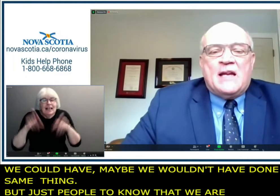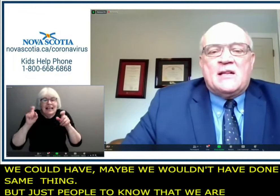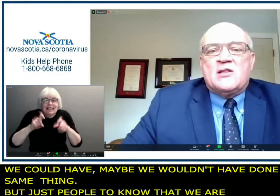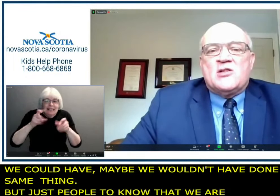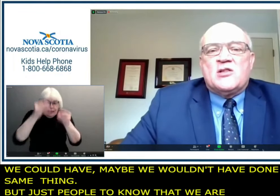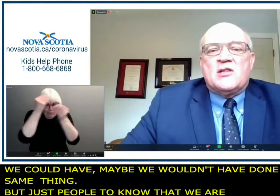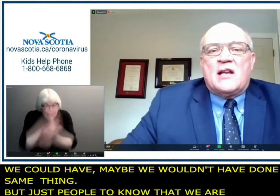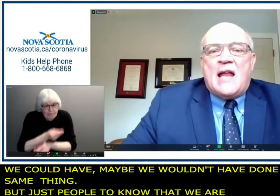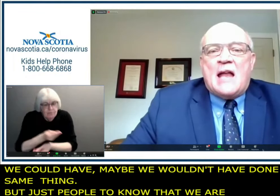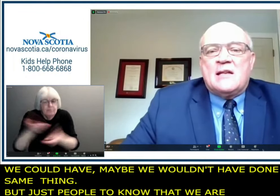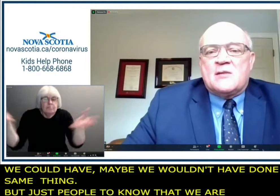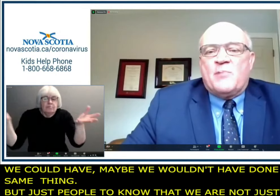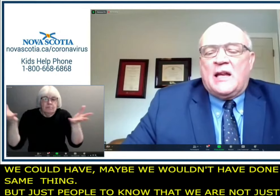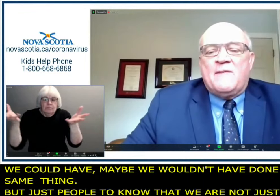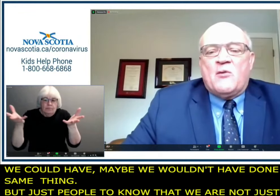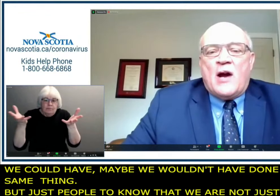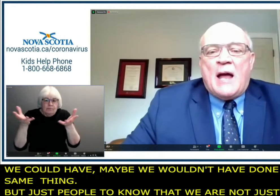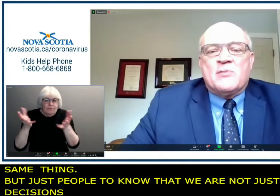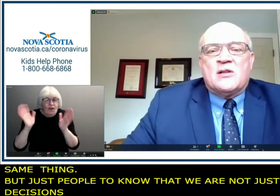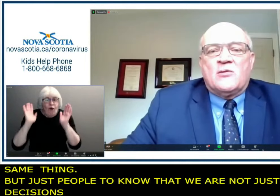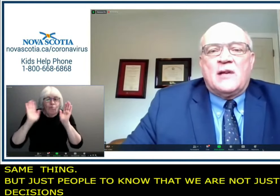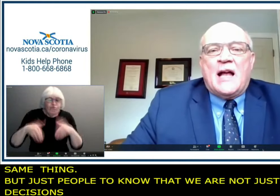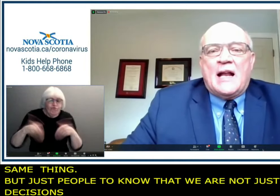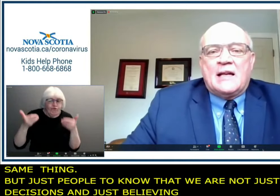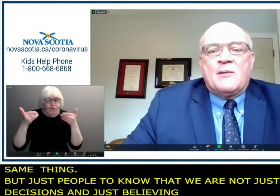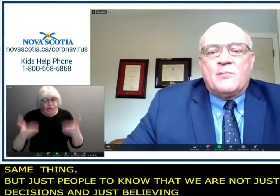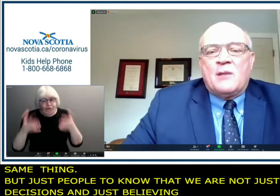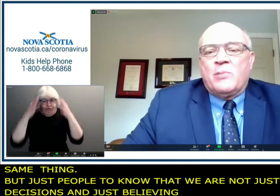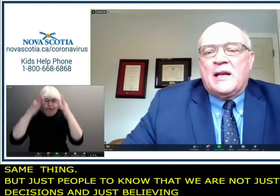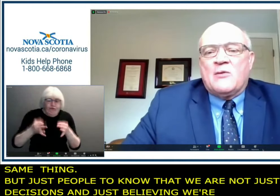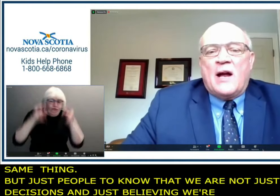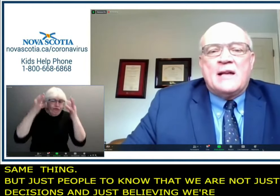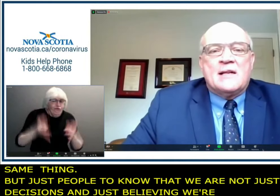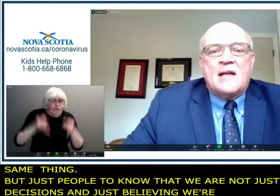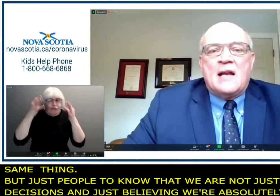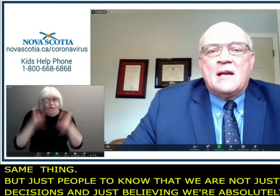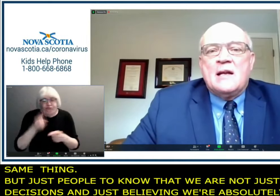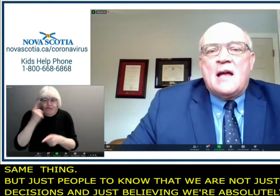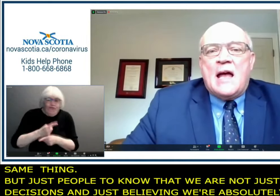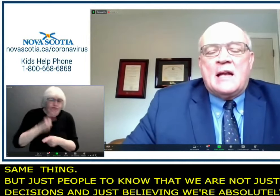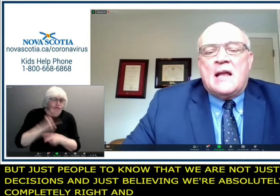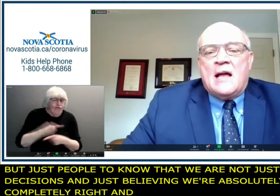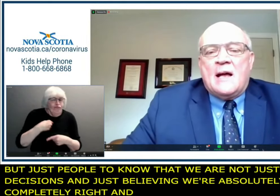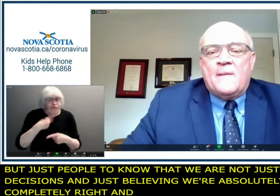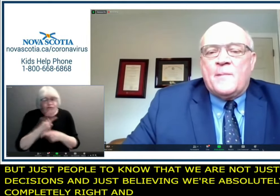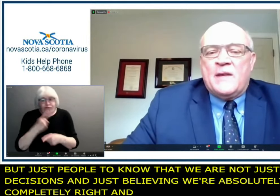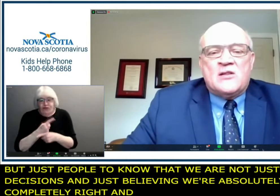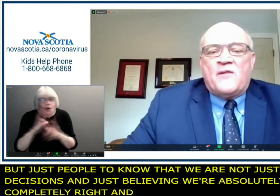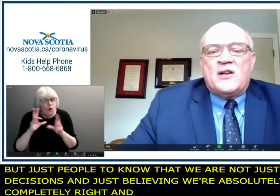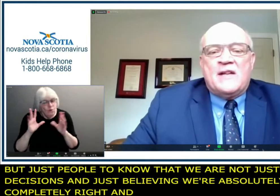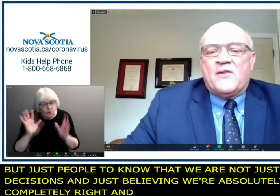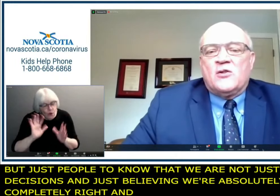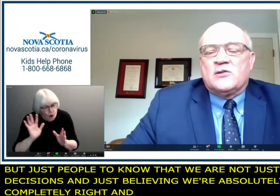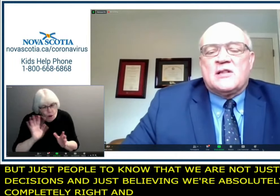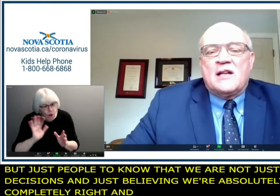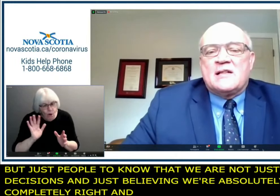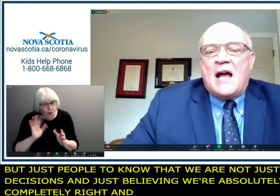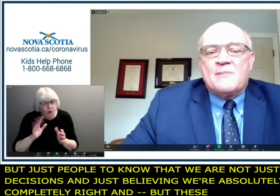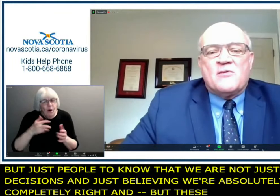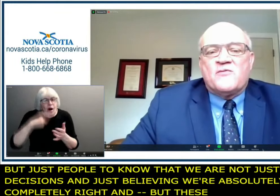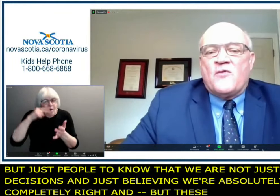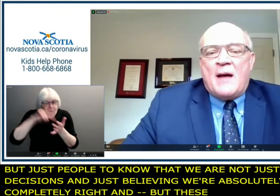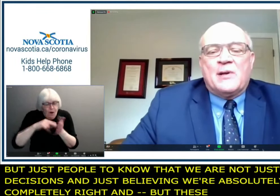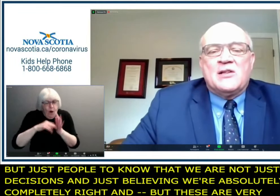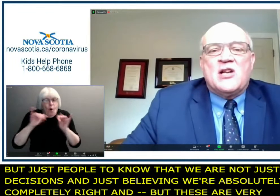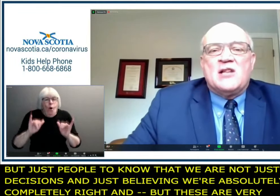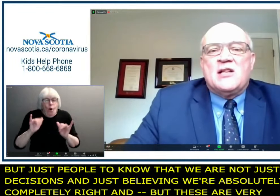just making decisions and just believing we're absolutely got it completely right. But these are very difficult times